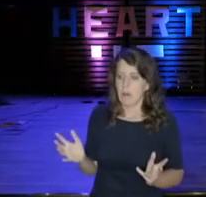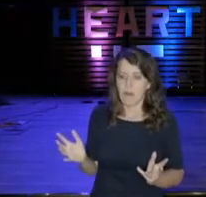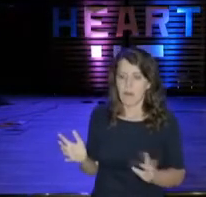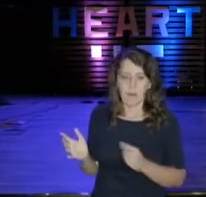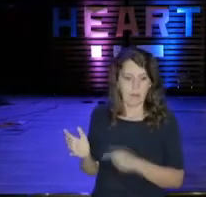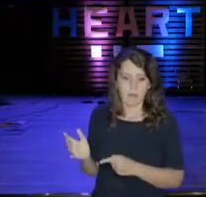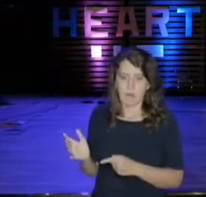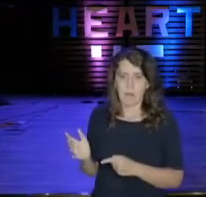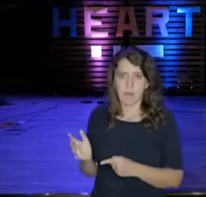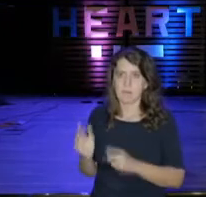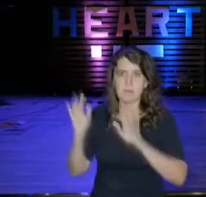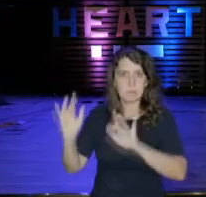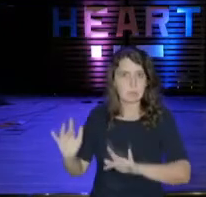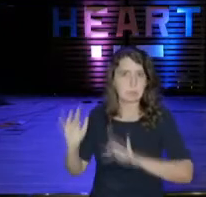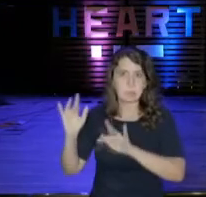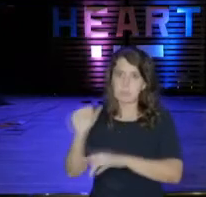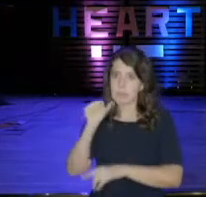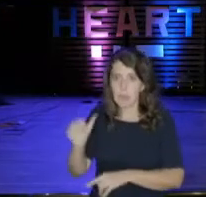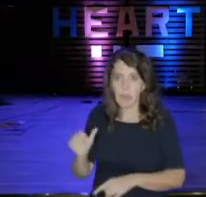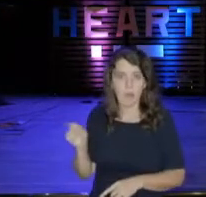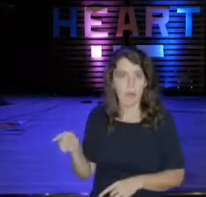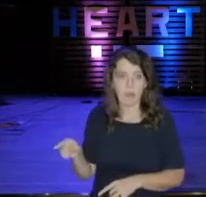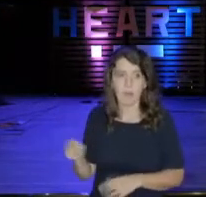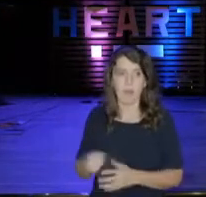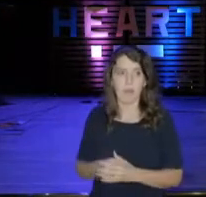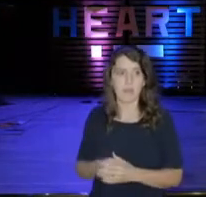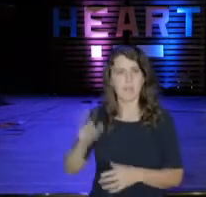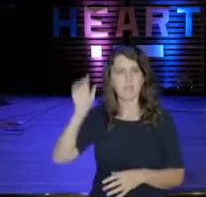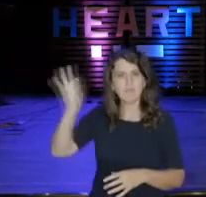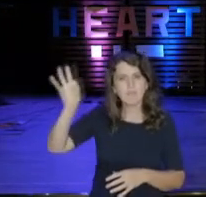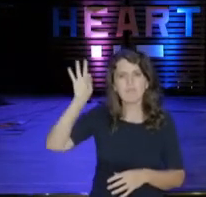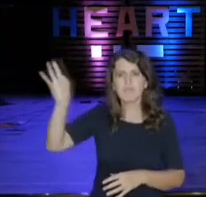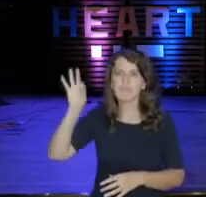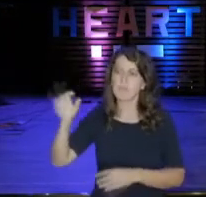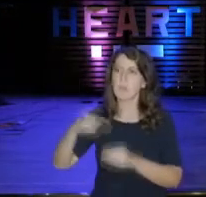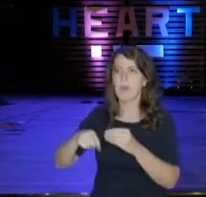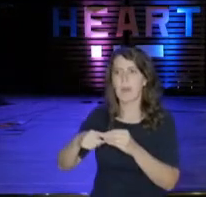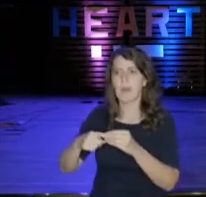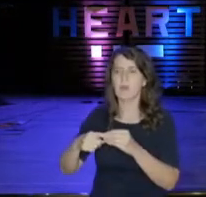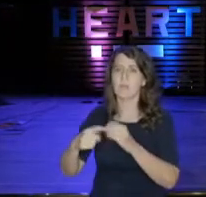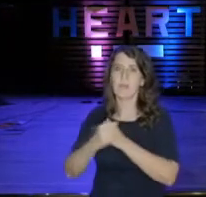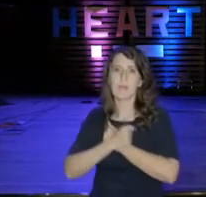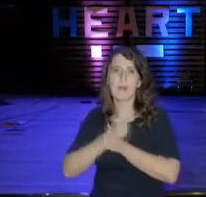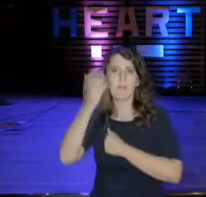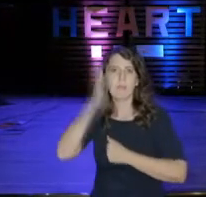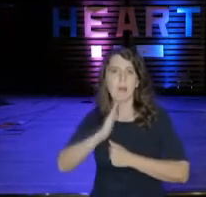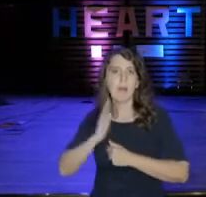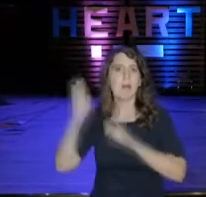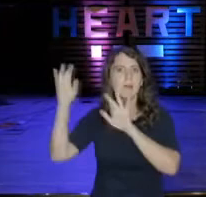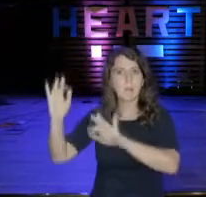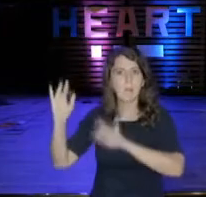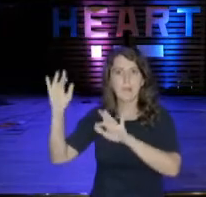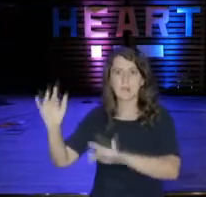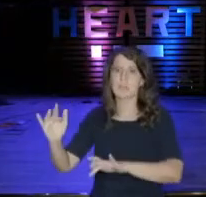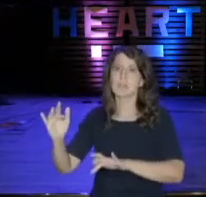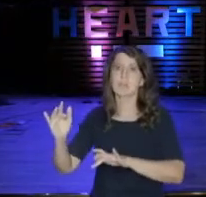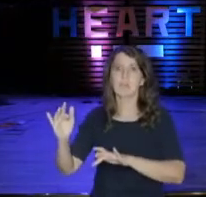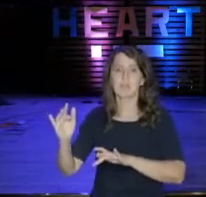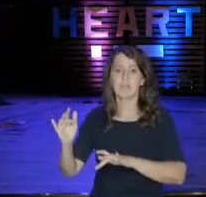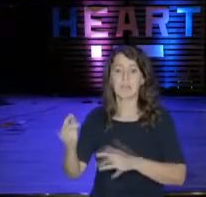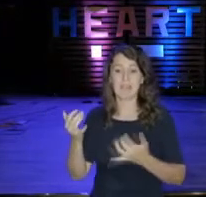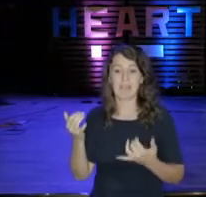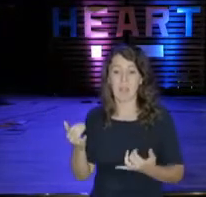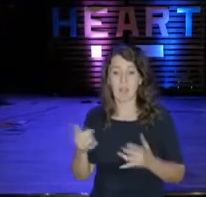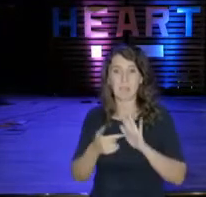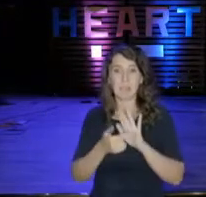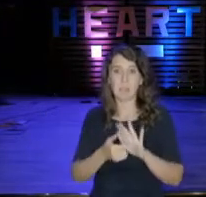not compassionate. Here he is preaching about the compassion, love of God, and here he is being cold and calloused